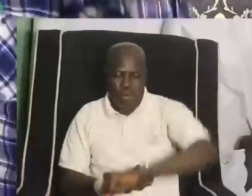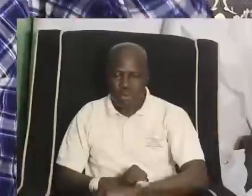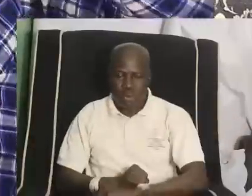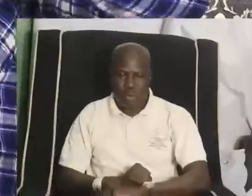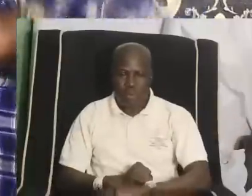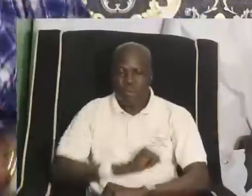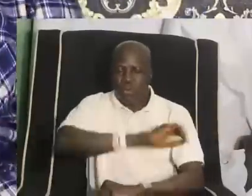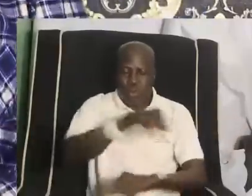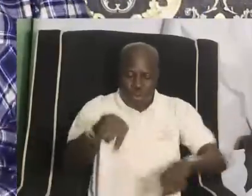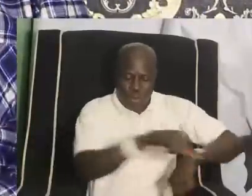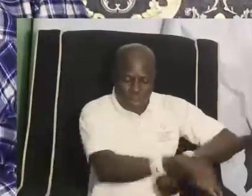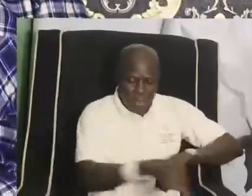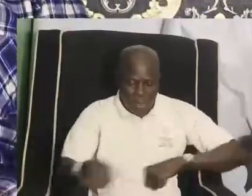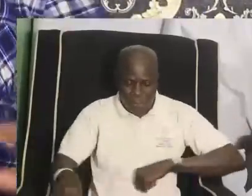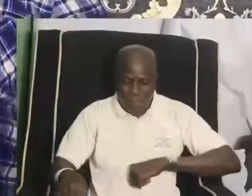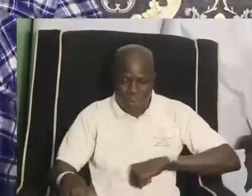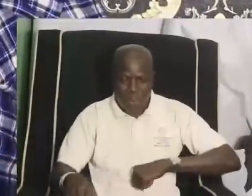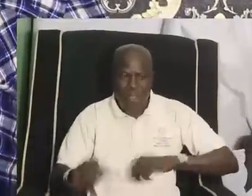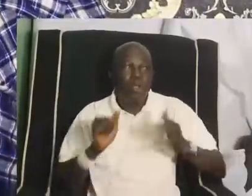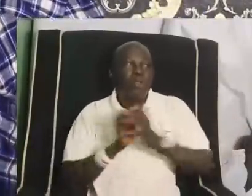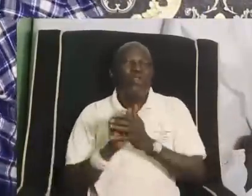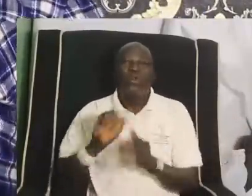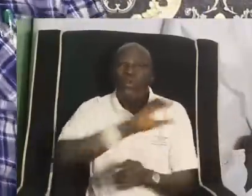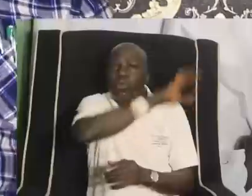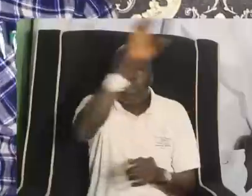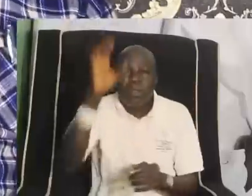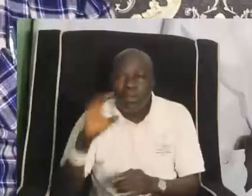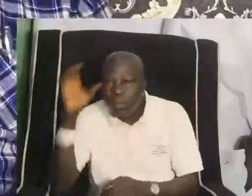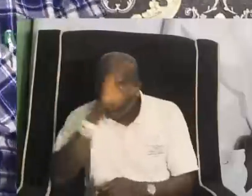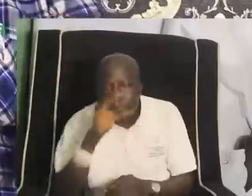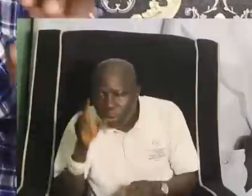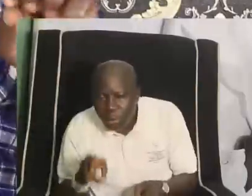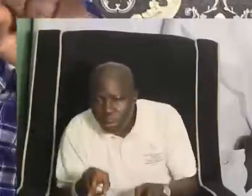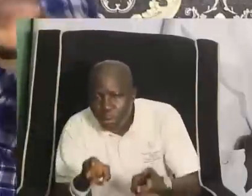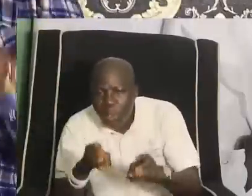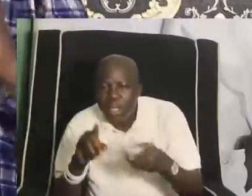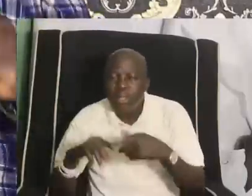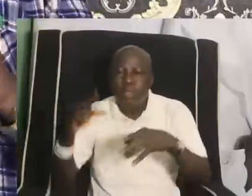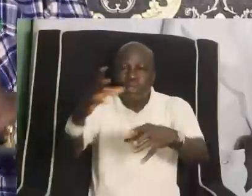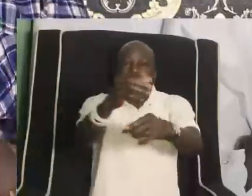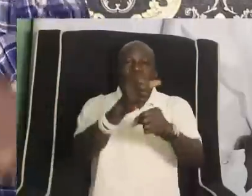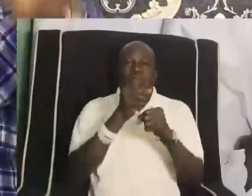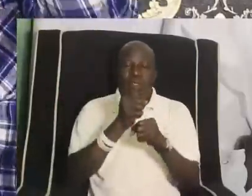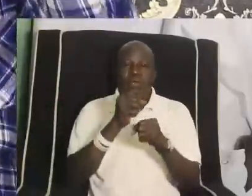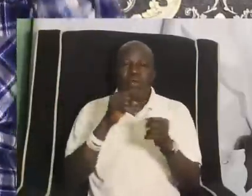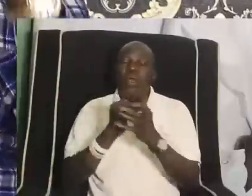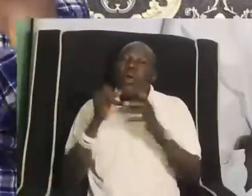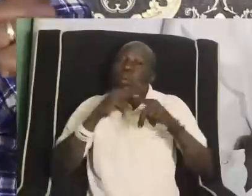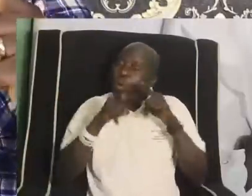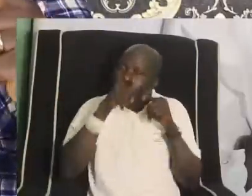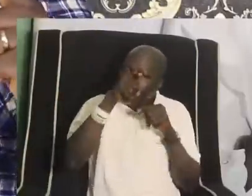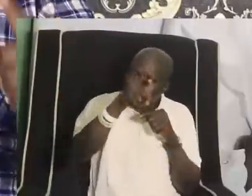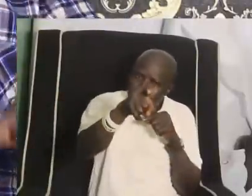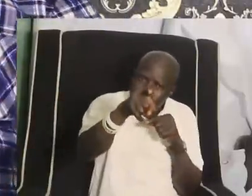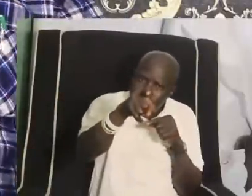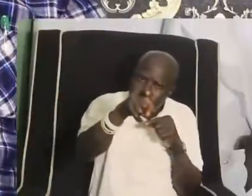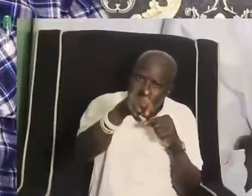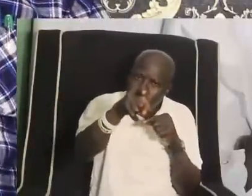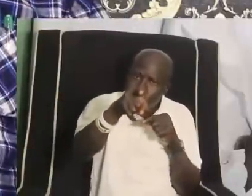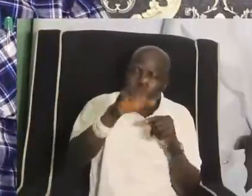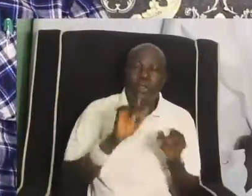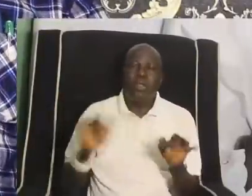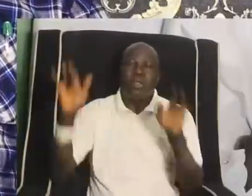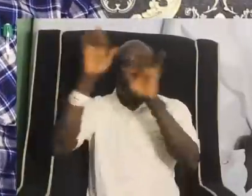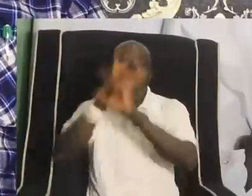strength. They will use their faith. They will be seeking for ways to receive it. But he won't. But for